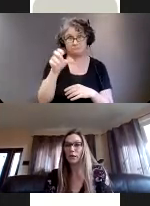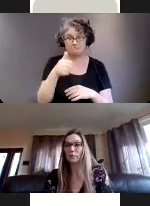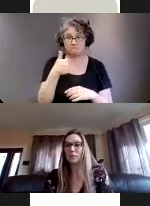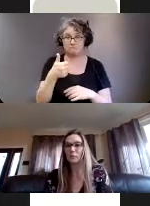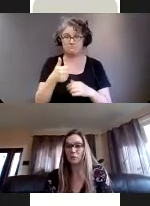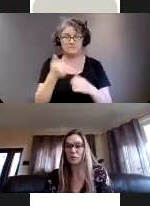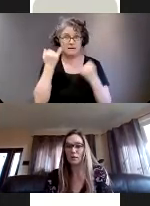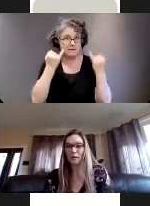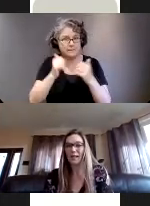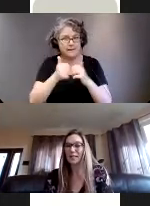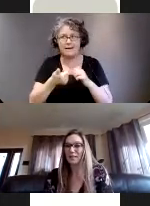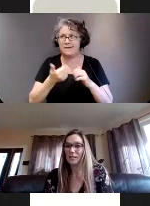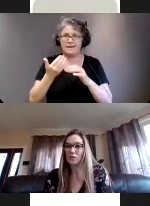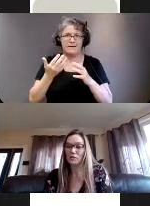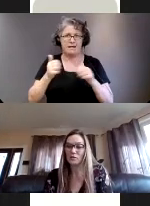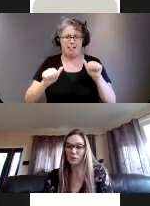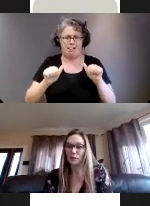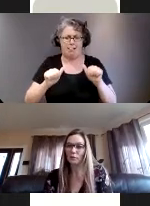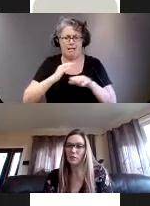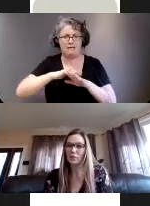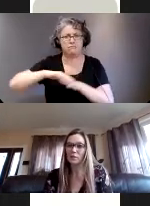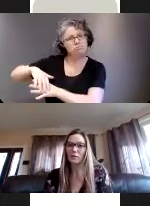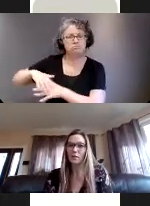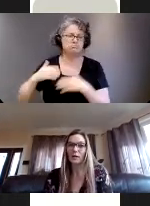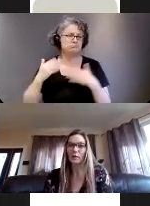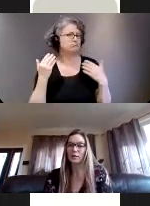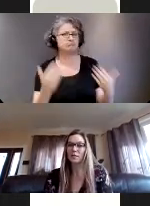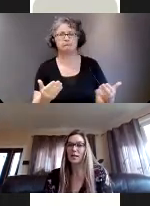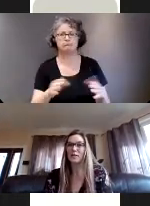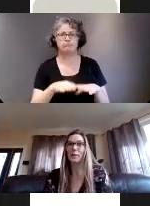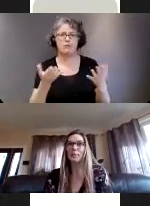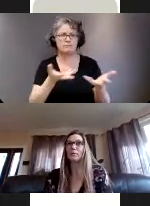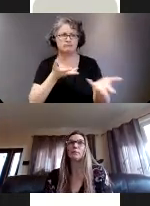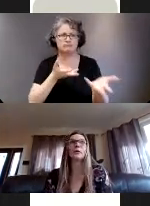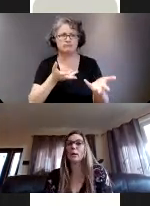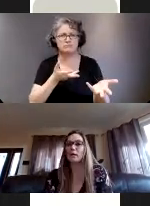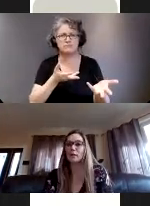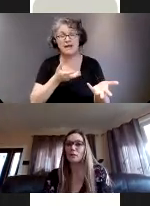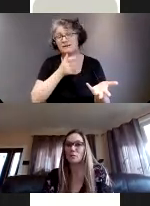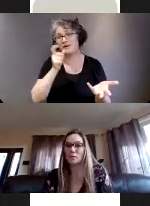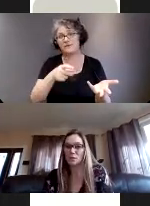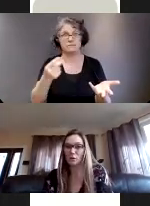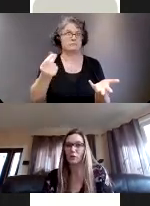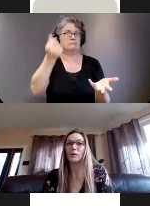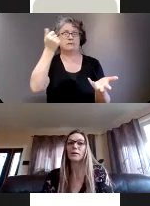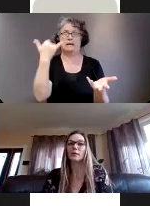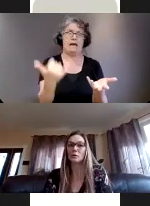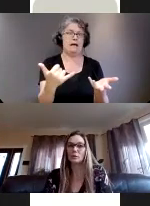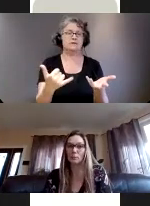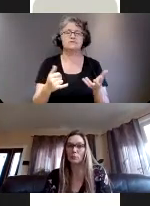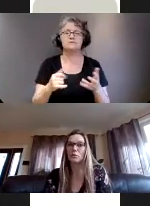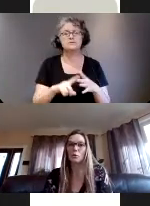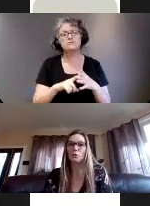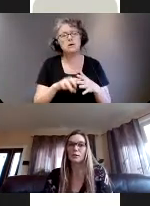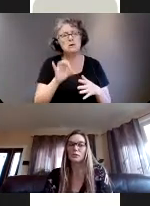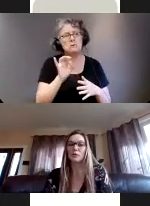to overcome some of that hesitation to start the conversation. And it doesn't have to happen right away. It can just be started, and then